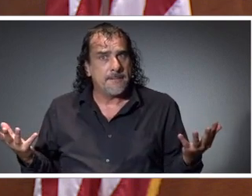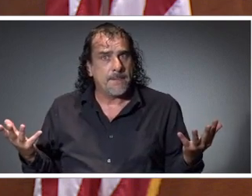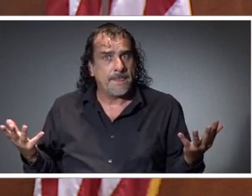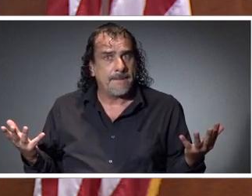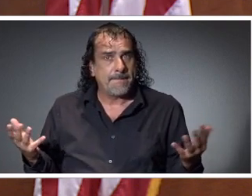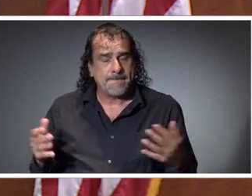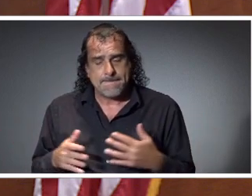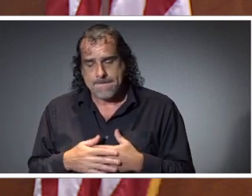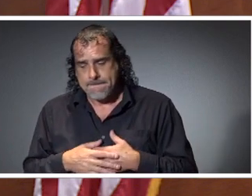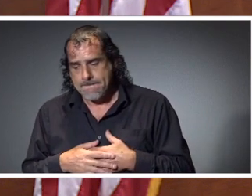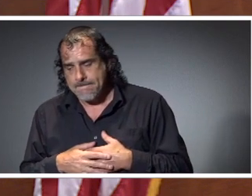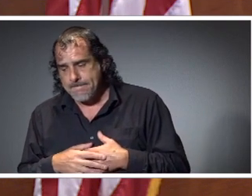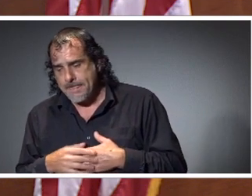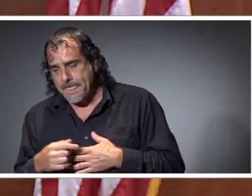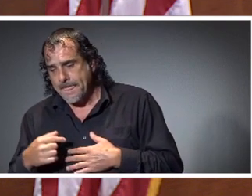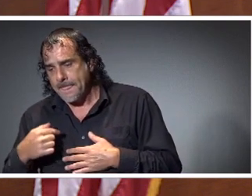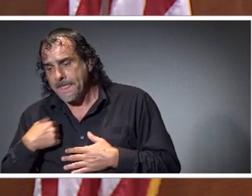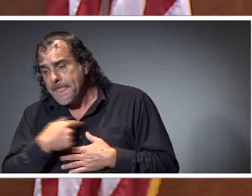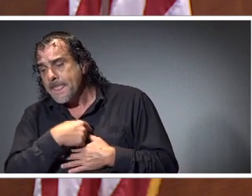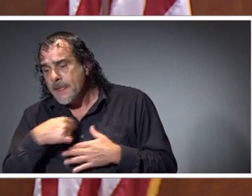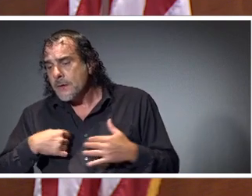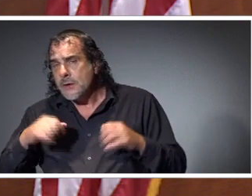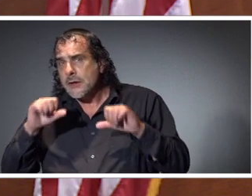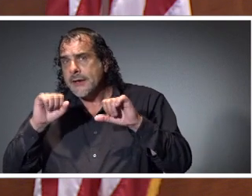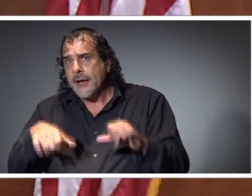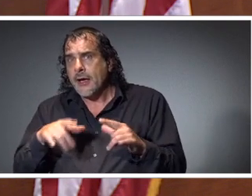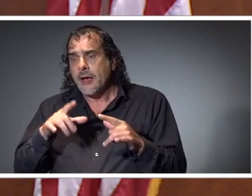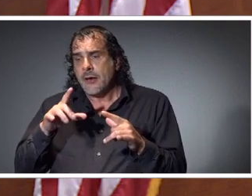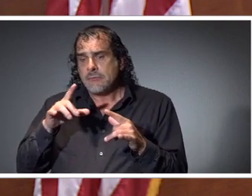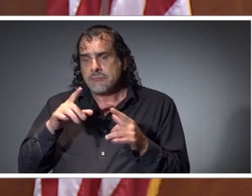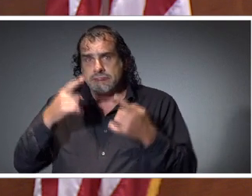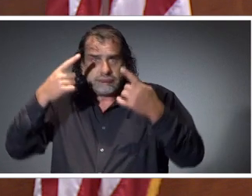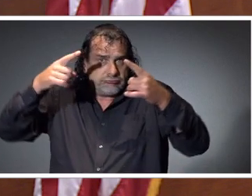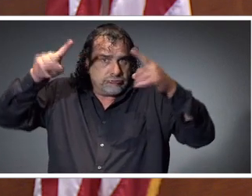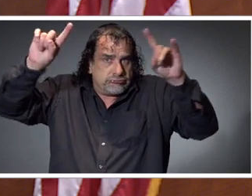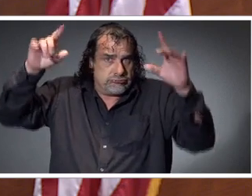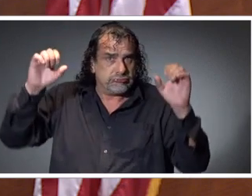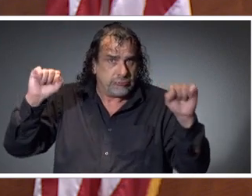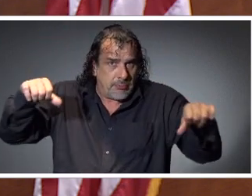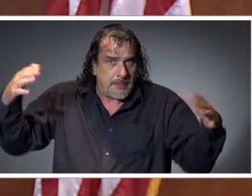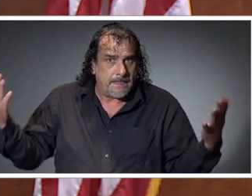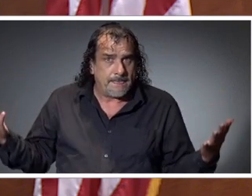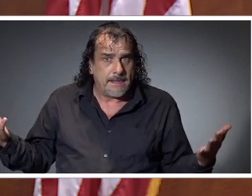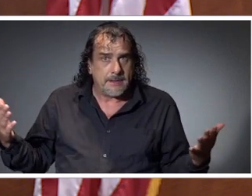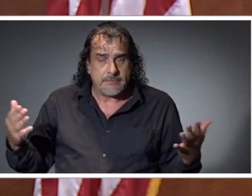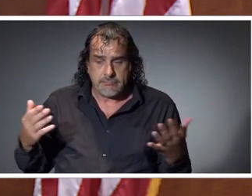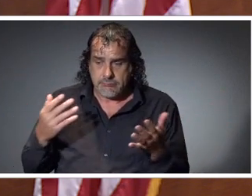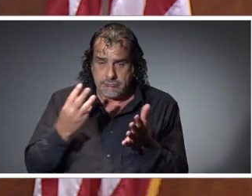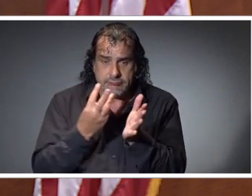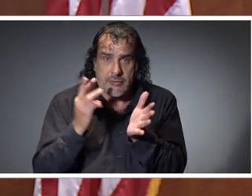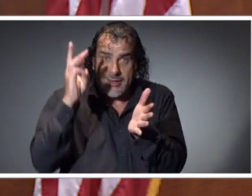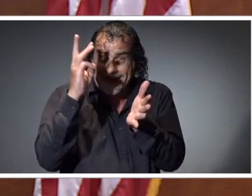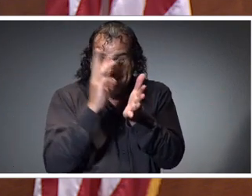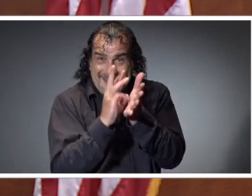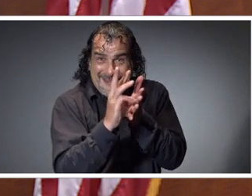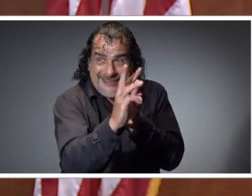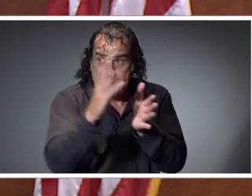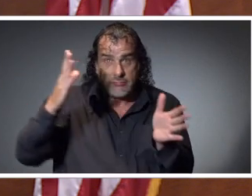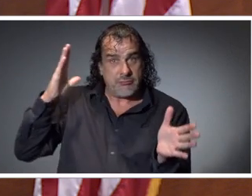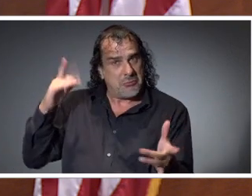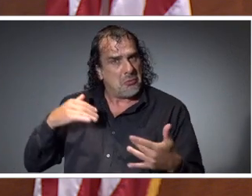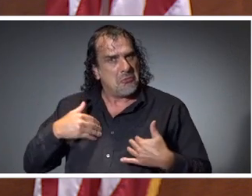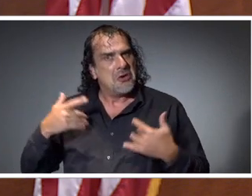We can come together and do this. In fact, over the last 6 weeks, we have been doing